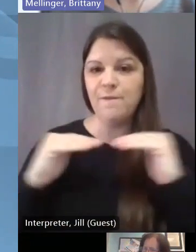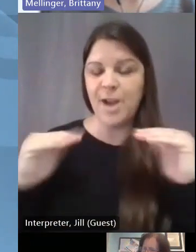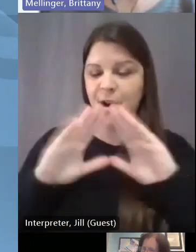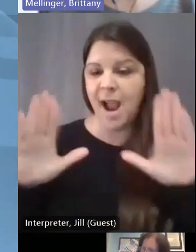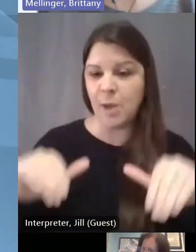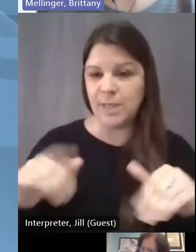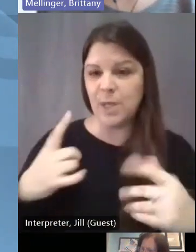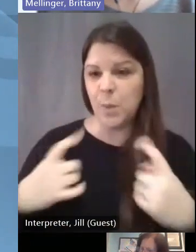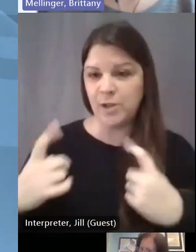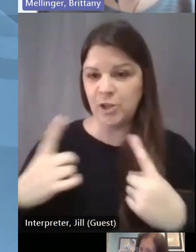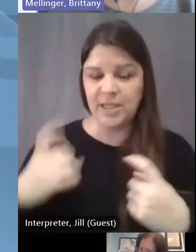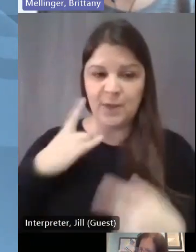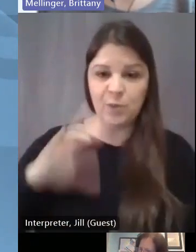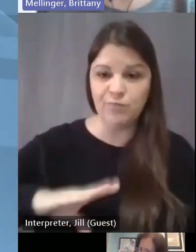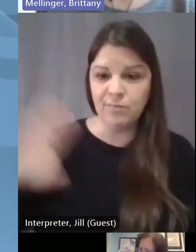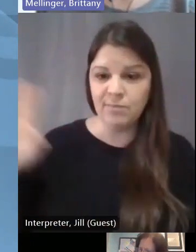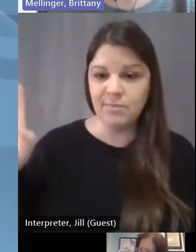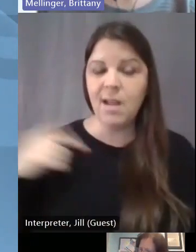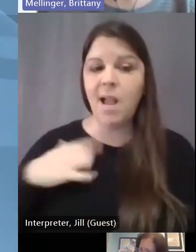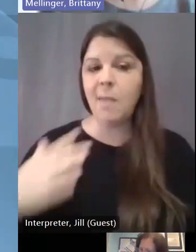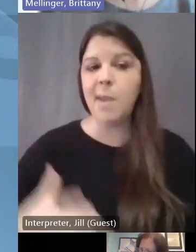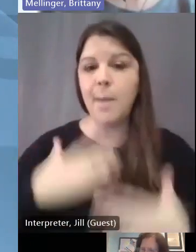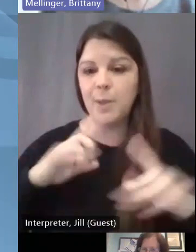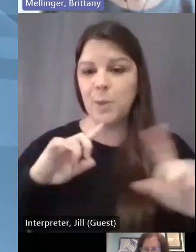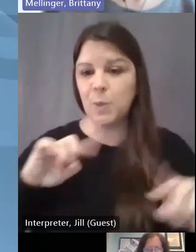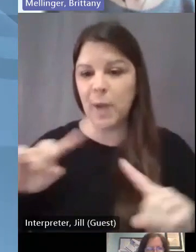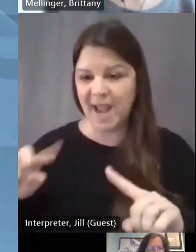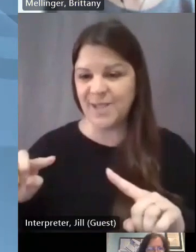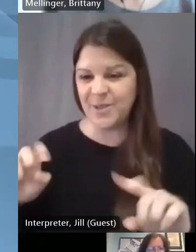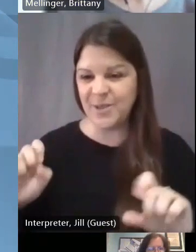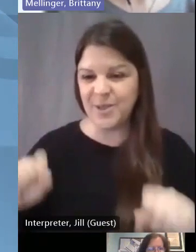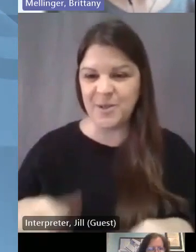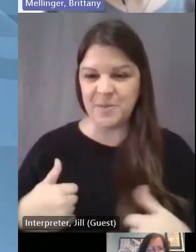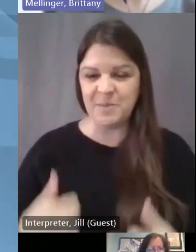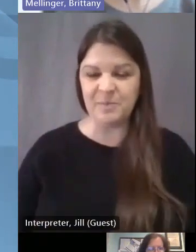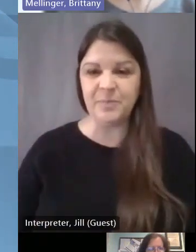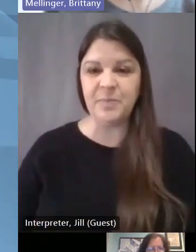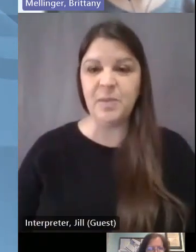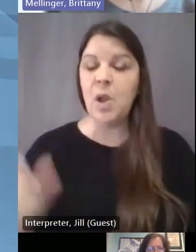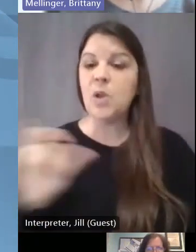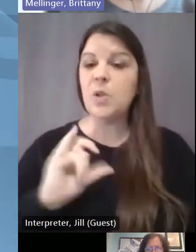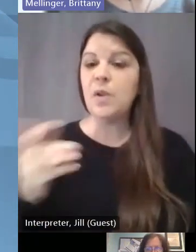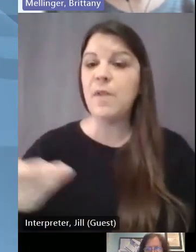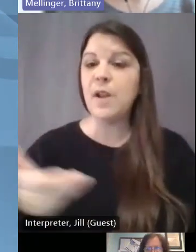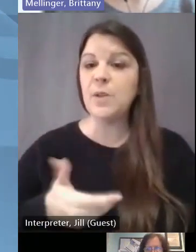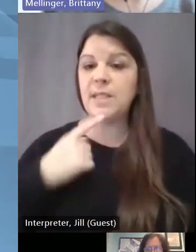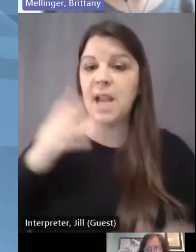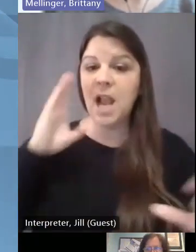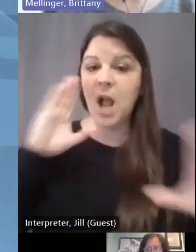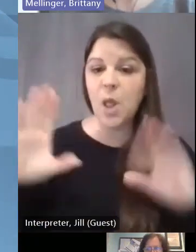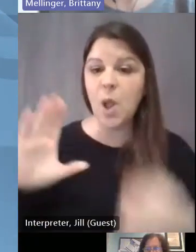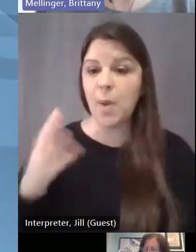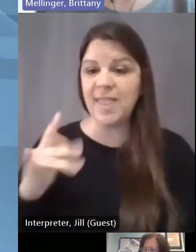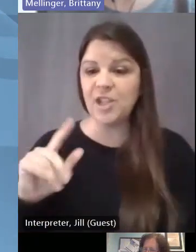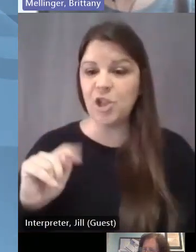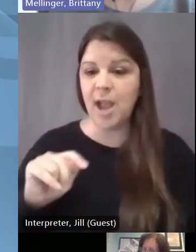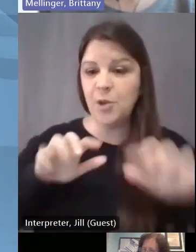to raise. Would be happy to answer everything that I can. I'd also like to invite you to say hello in the chat as